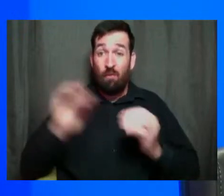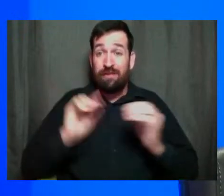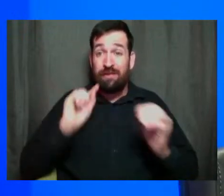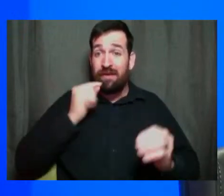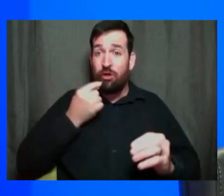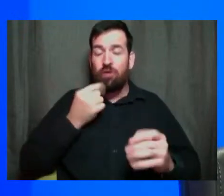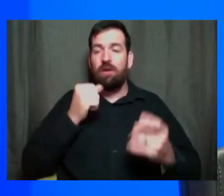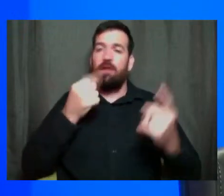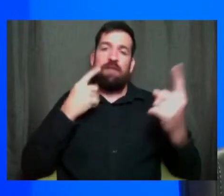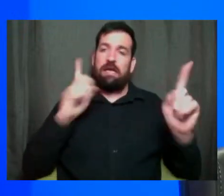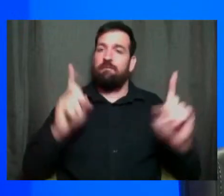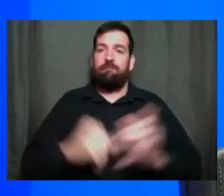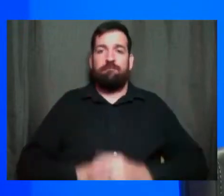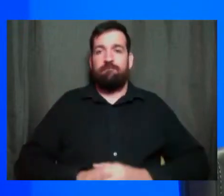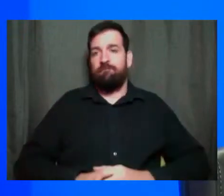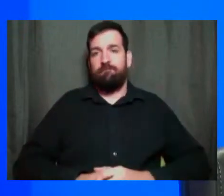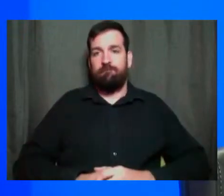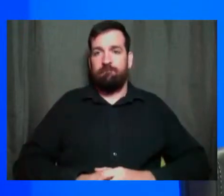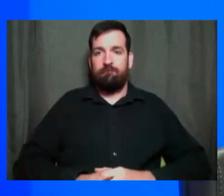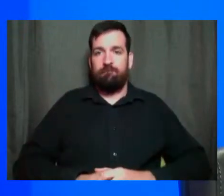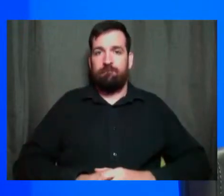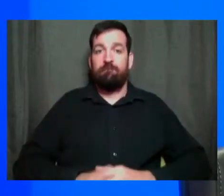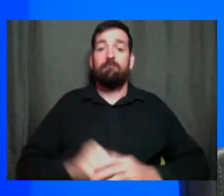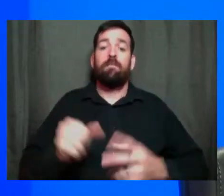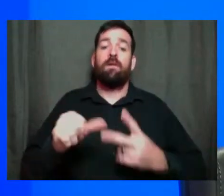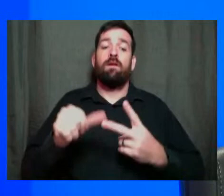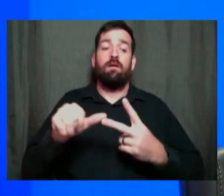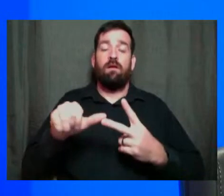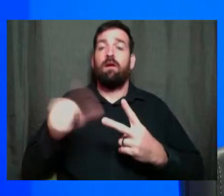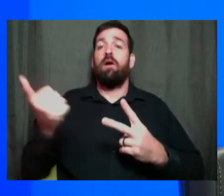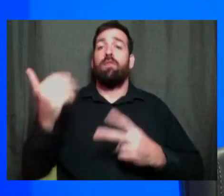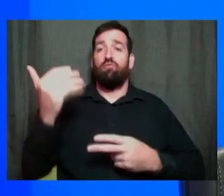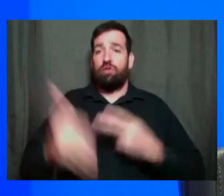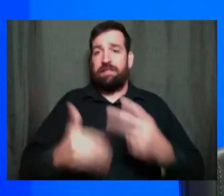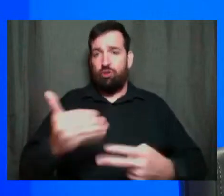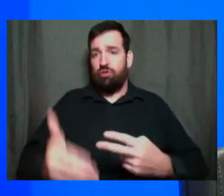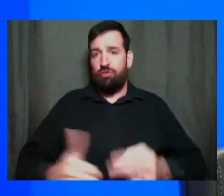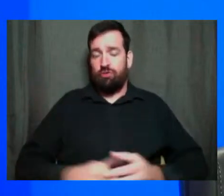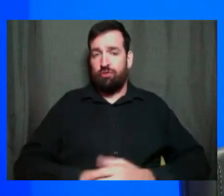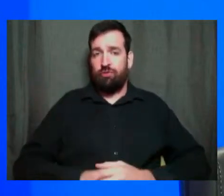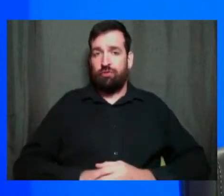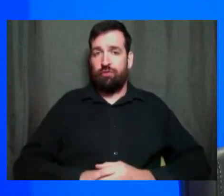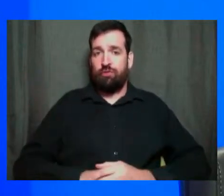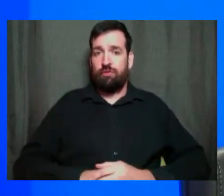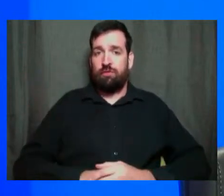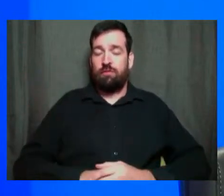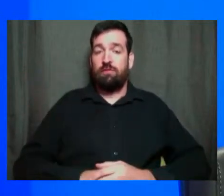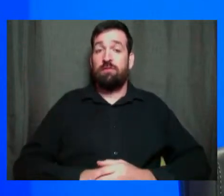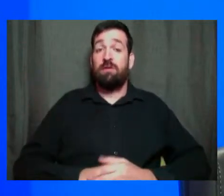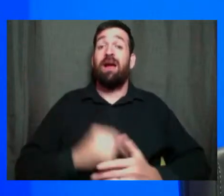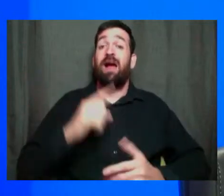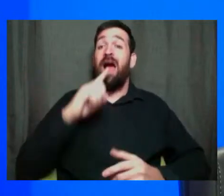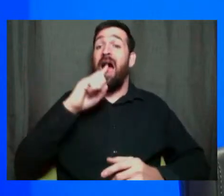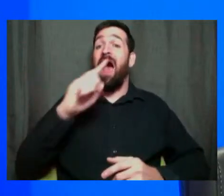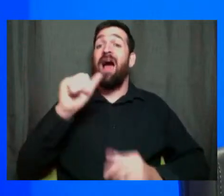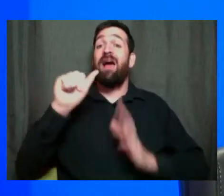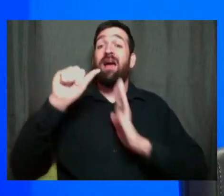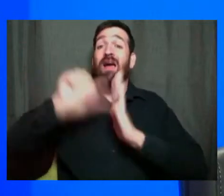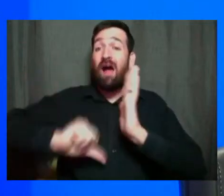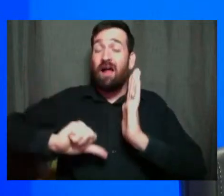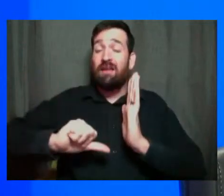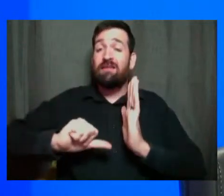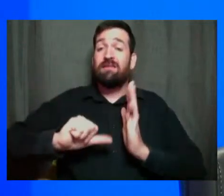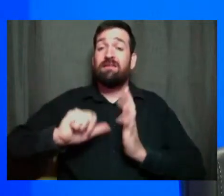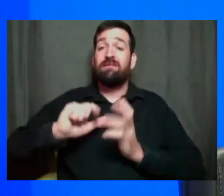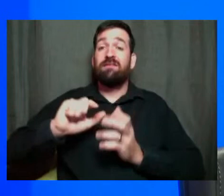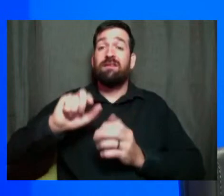effective. There's another procedure where we cut the roof of the mouth, open the back of the throat, shrink the tongue.